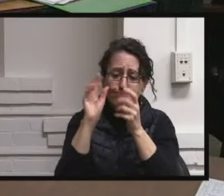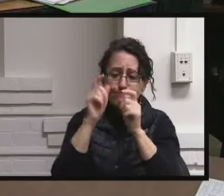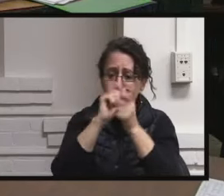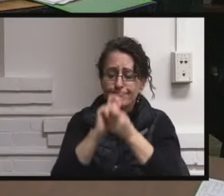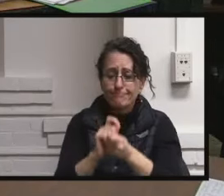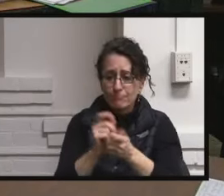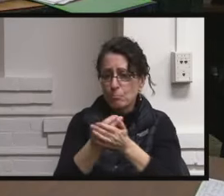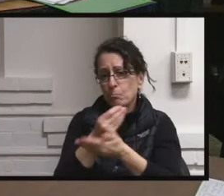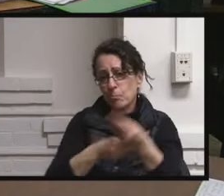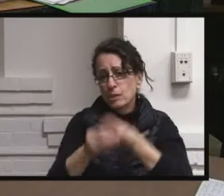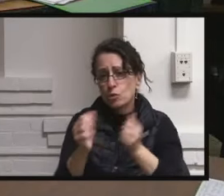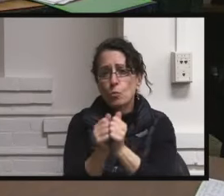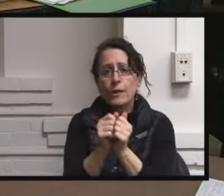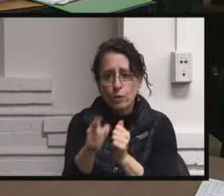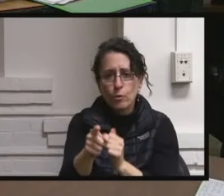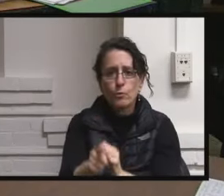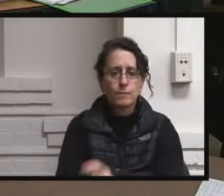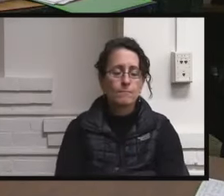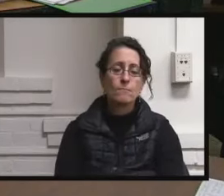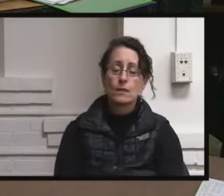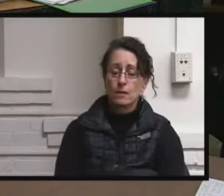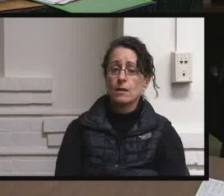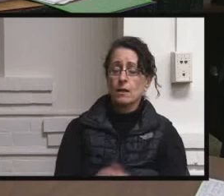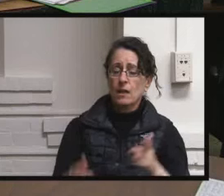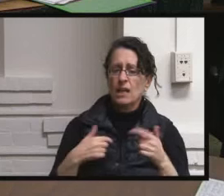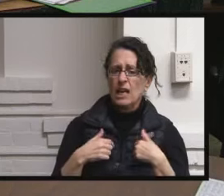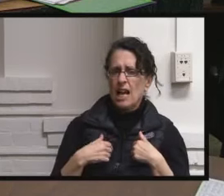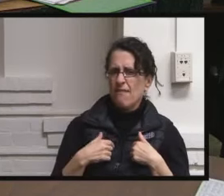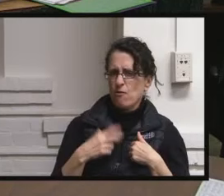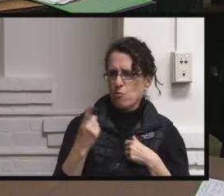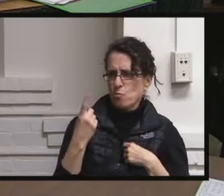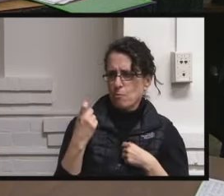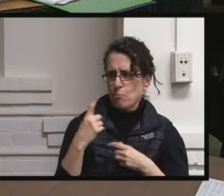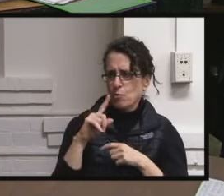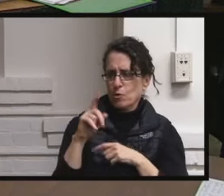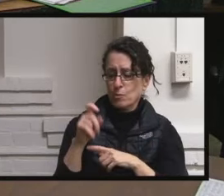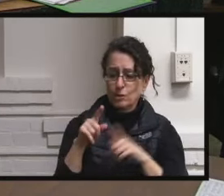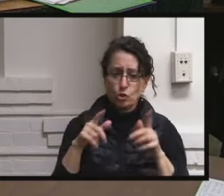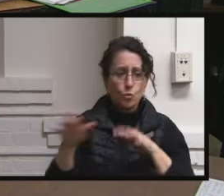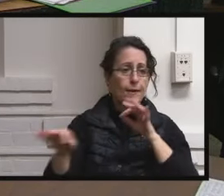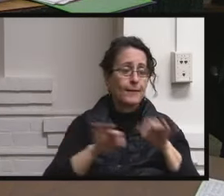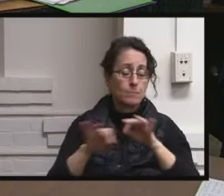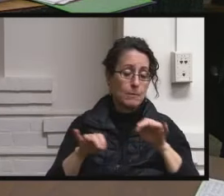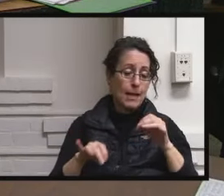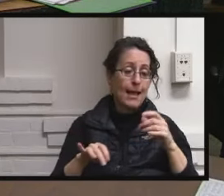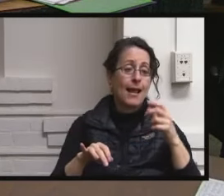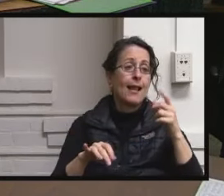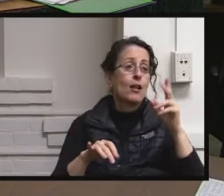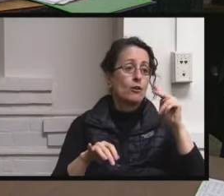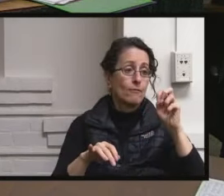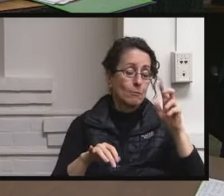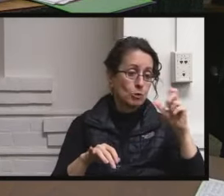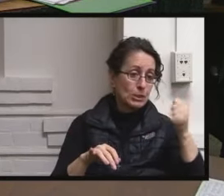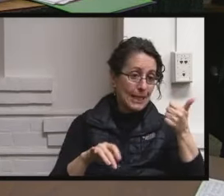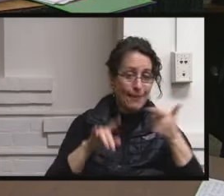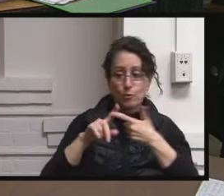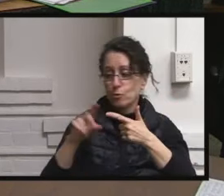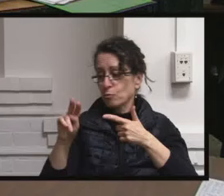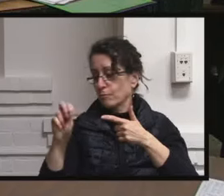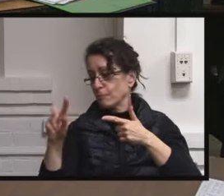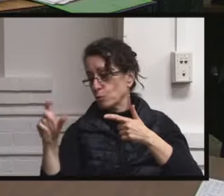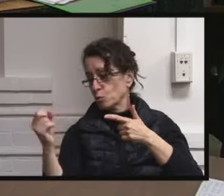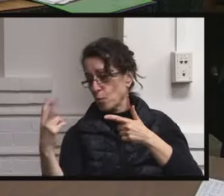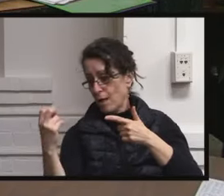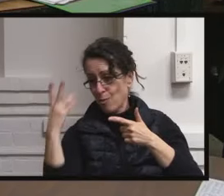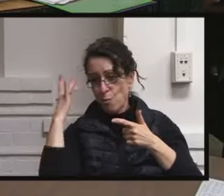do have a follow-up question, though, okay? Because we've talked about the change from the 11-10 to the 11-12 budget and about trying to track that down.